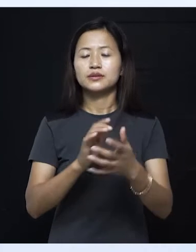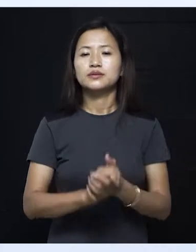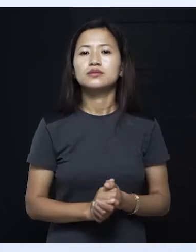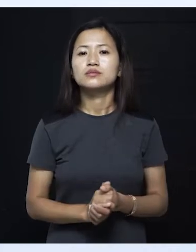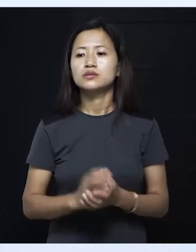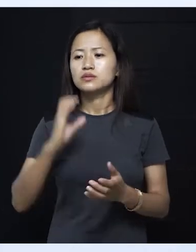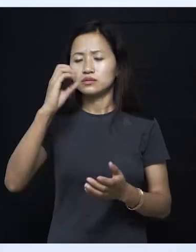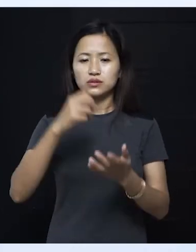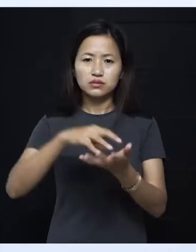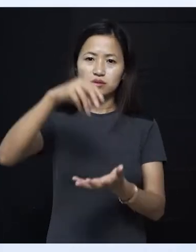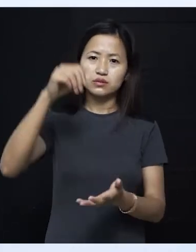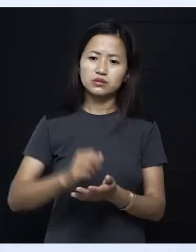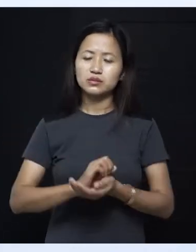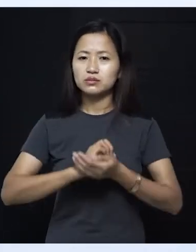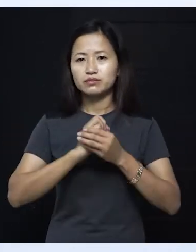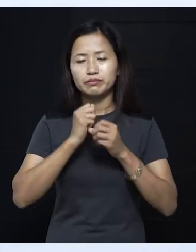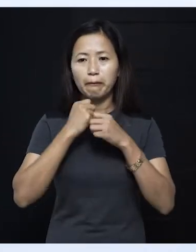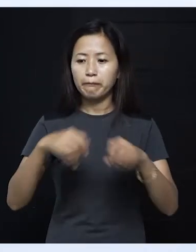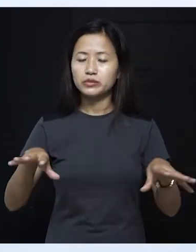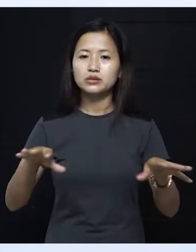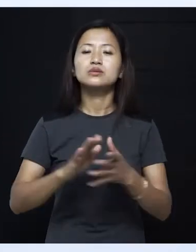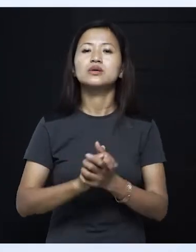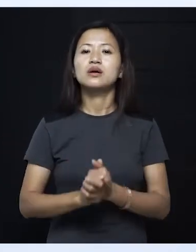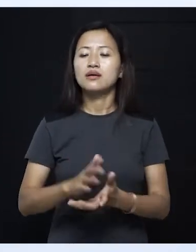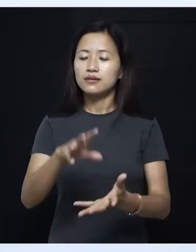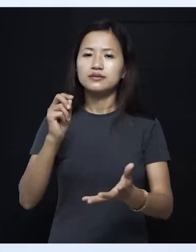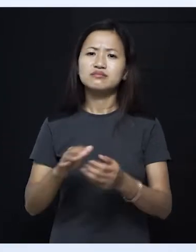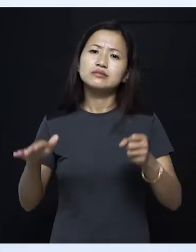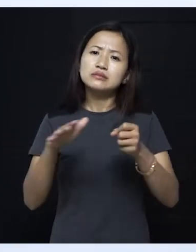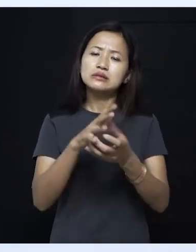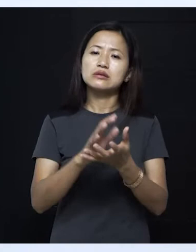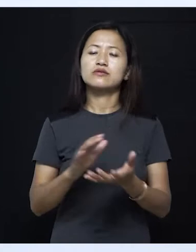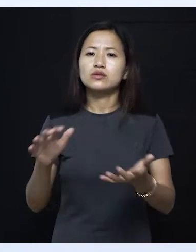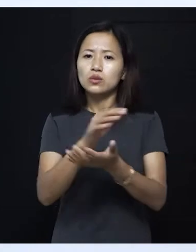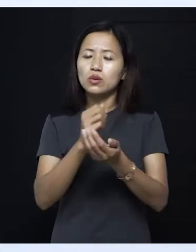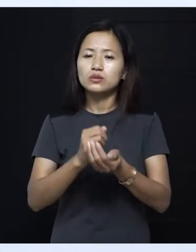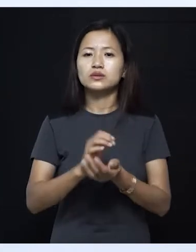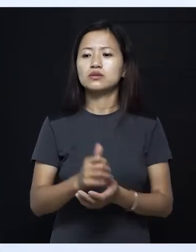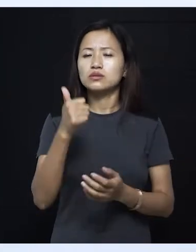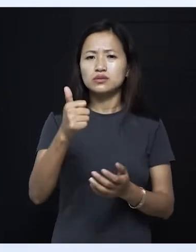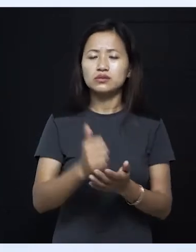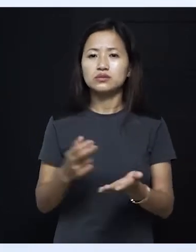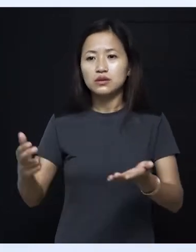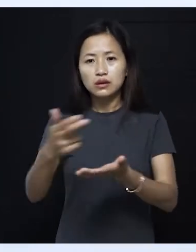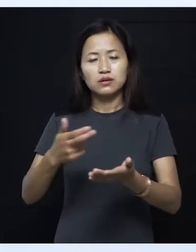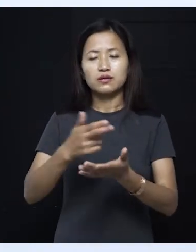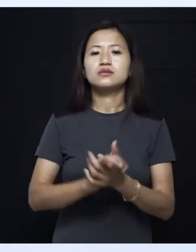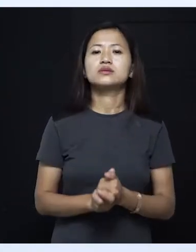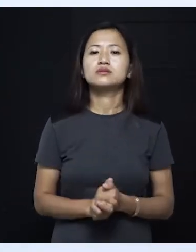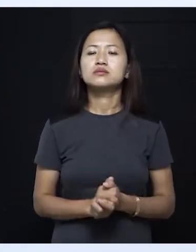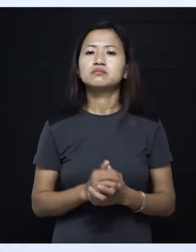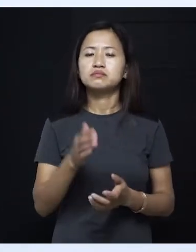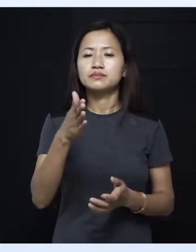that their crops are being spoiled. Okay, so they could not get enough harvest, or they could not get good harvest. So